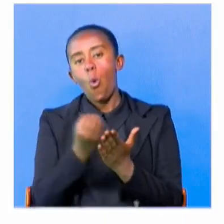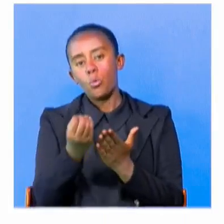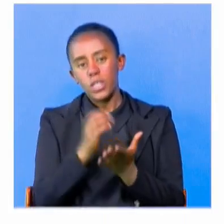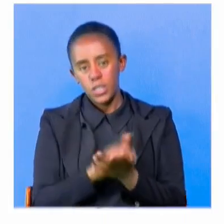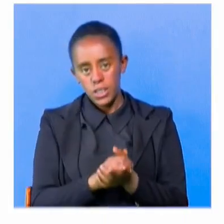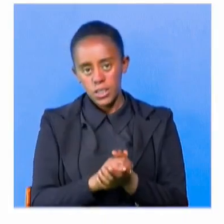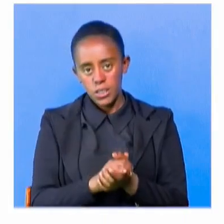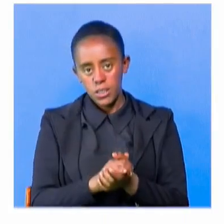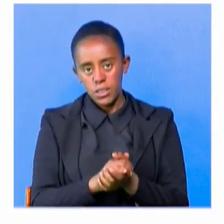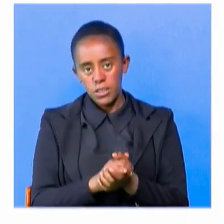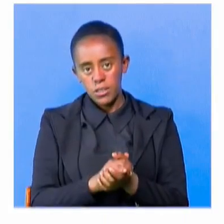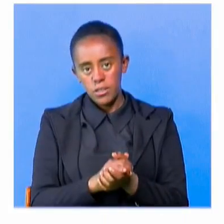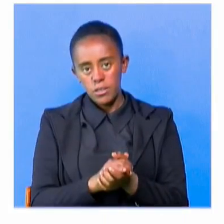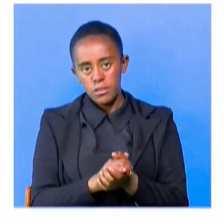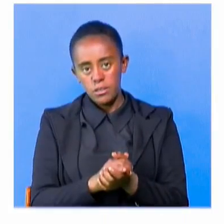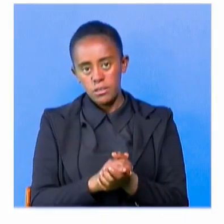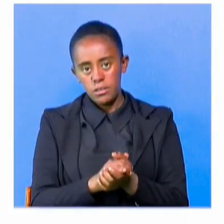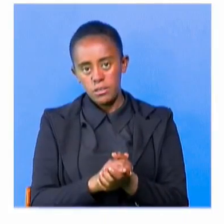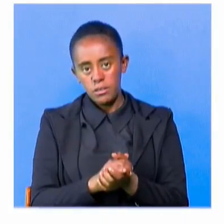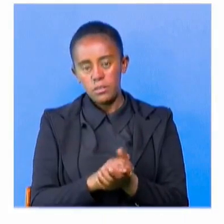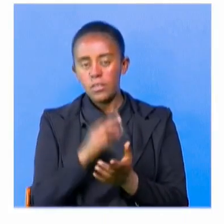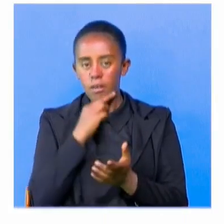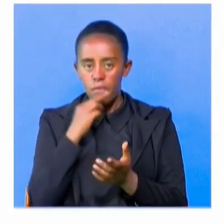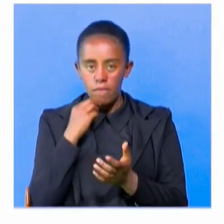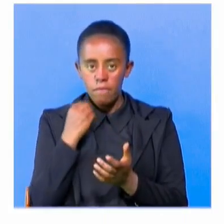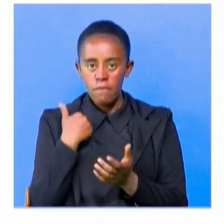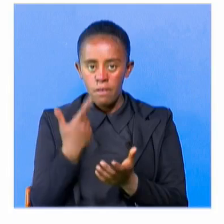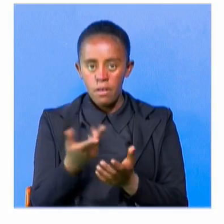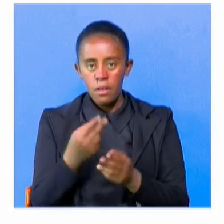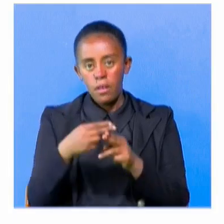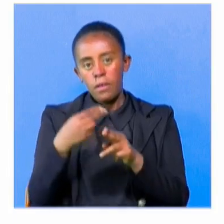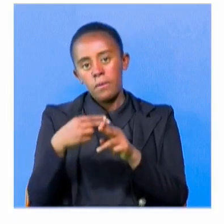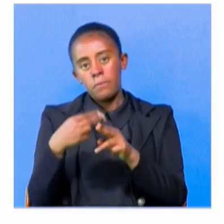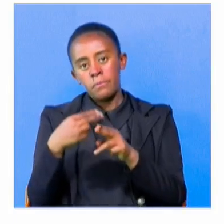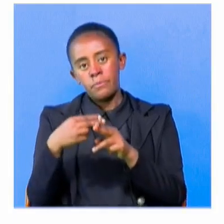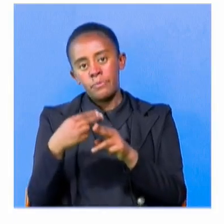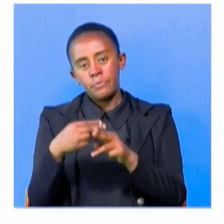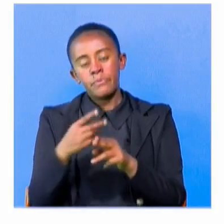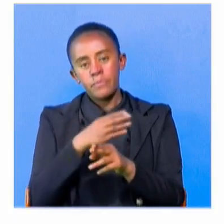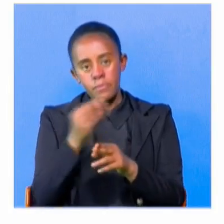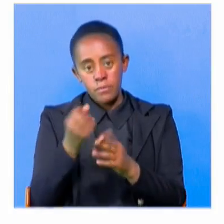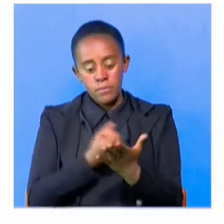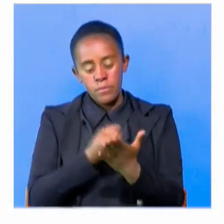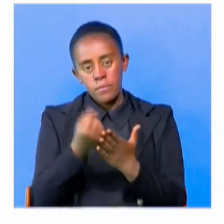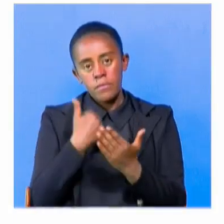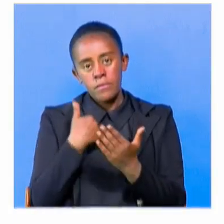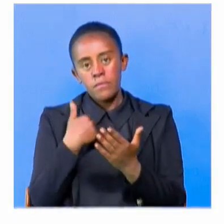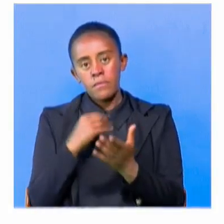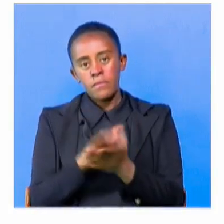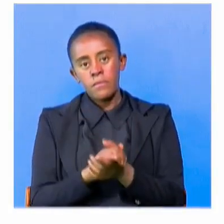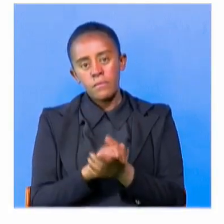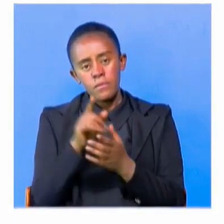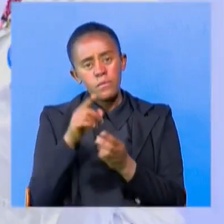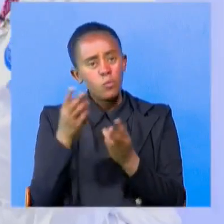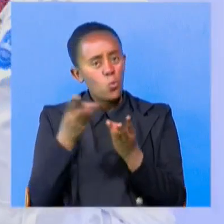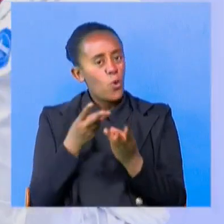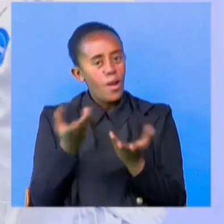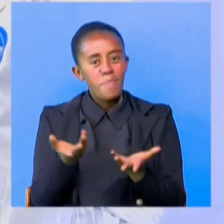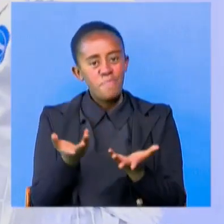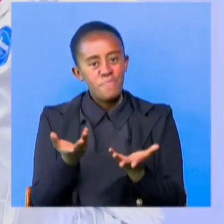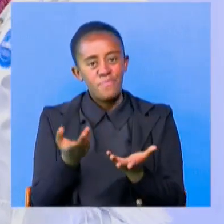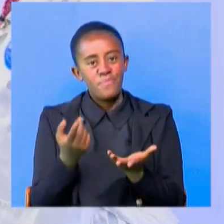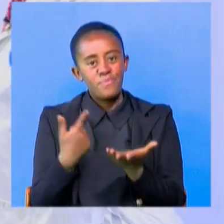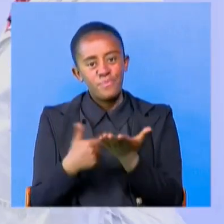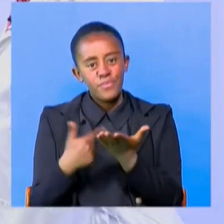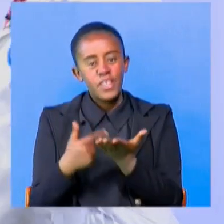object. Here is a verb, and now there is a subject. So you are welcome, just starting